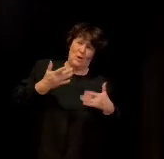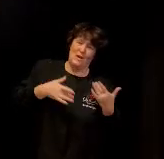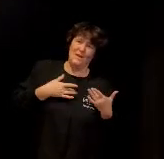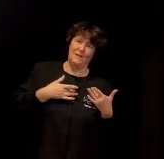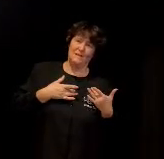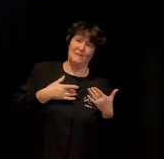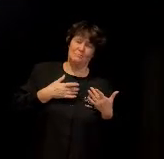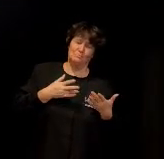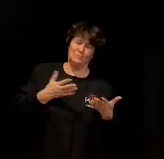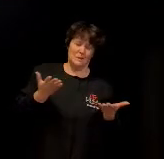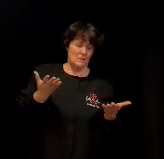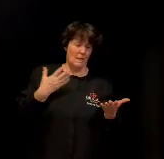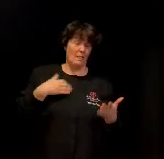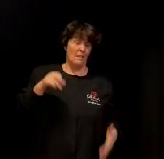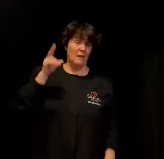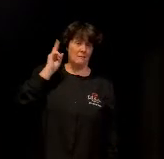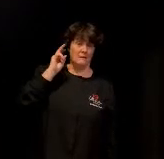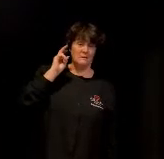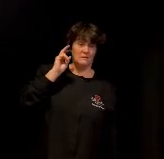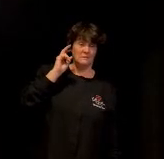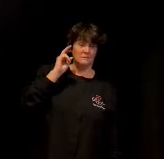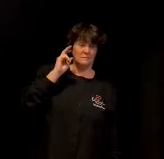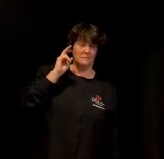need to listen because he's speaking.